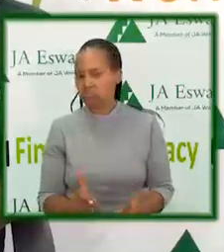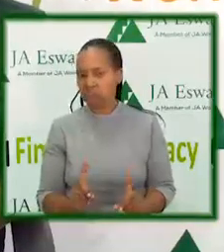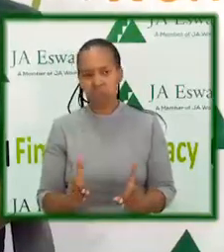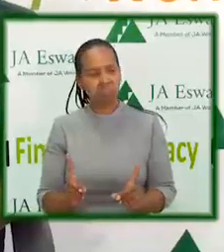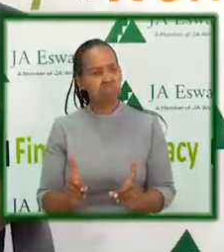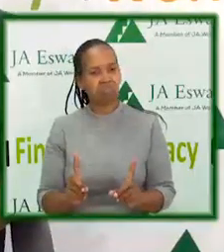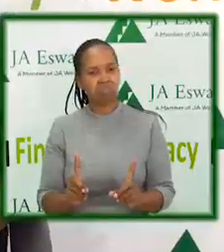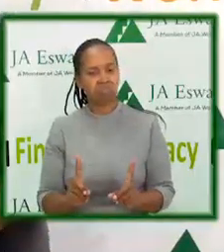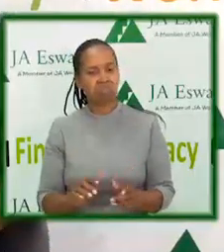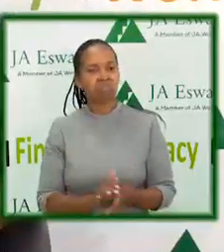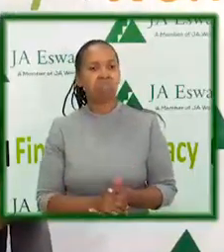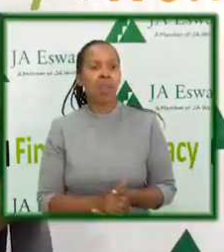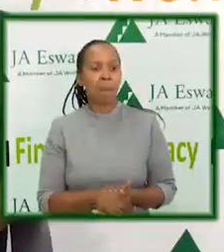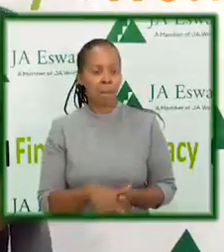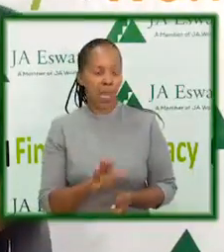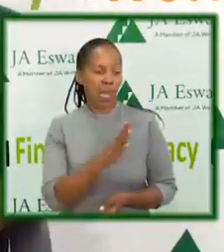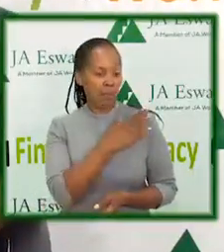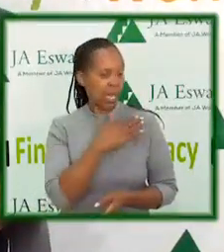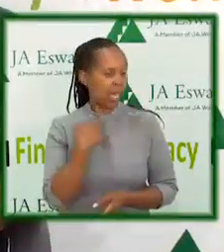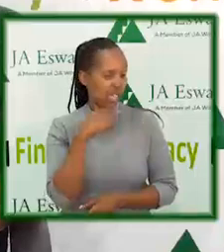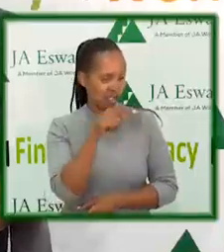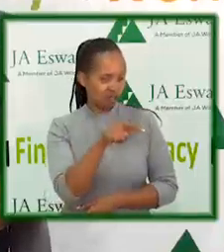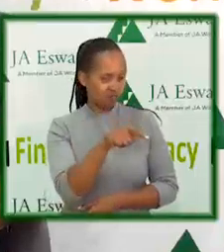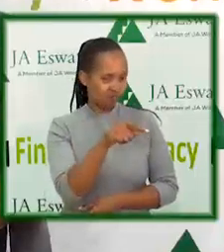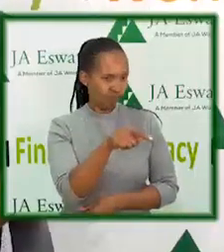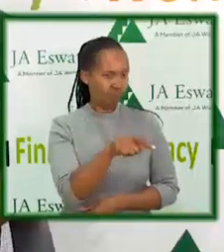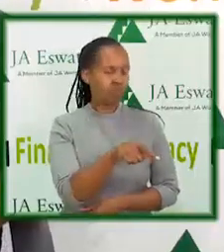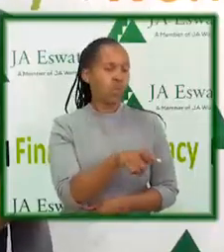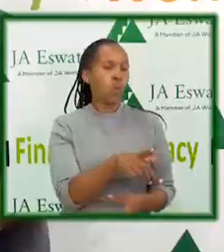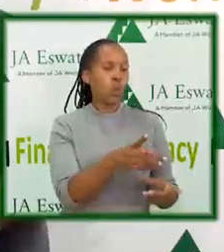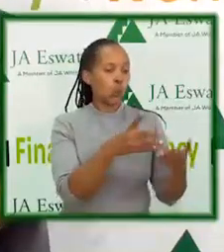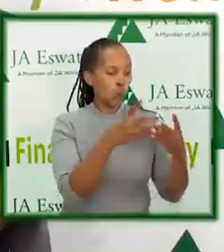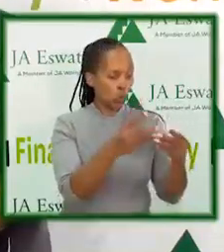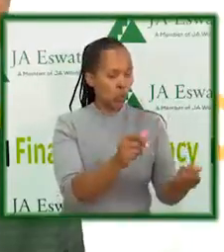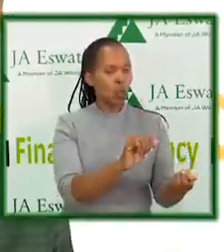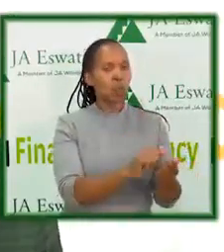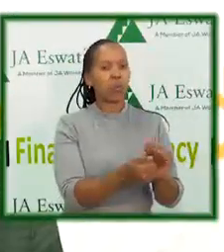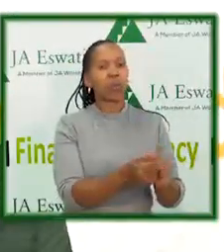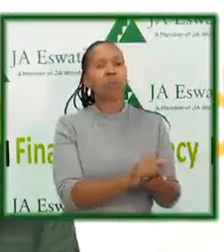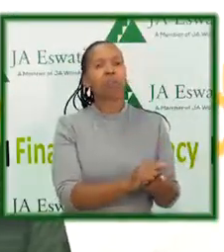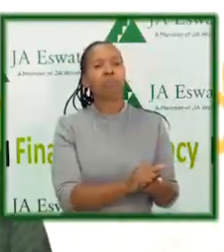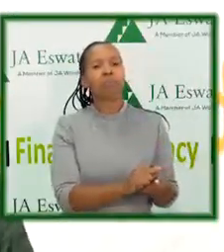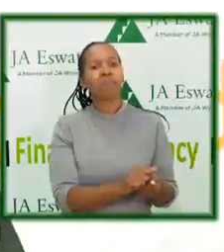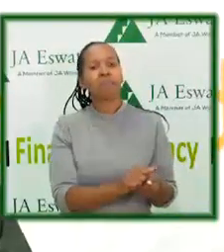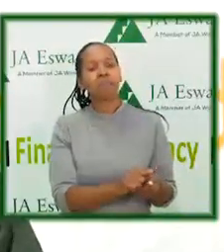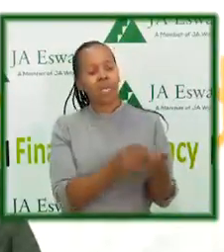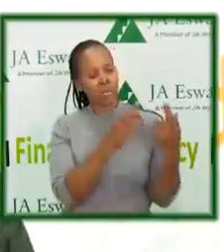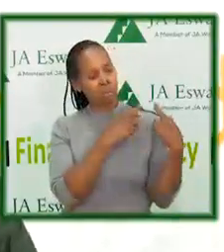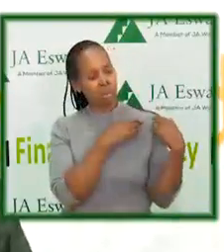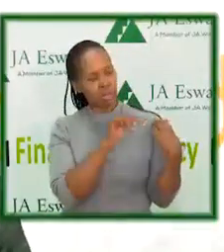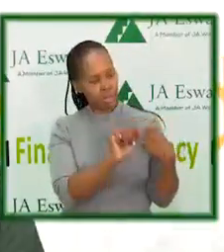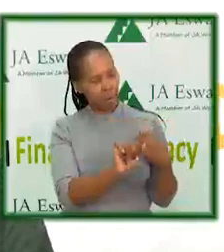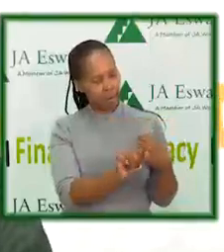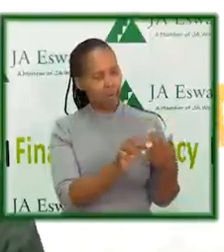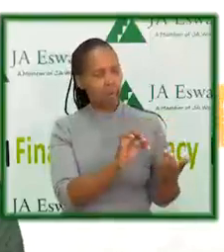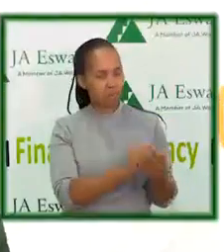management, skipping the managers to the CEO. The manager is the one who has to tackle the problems that are